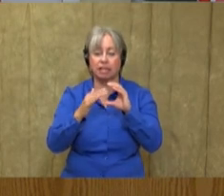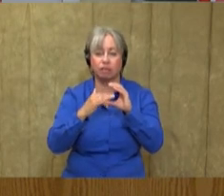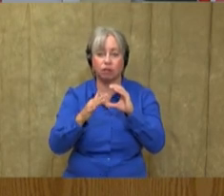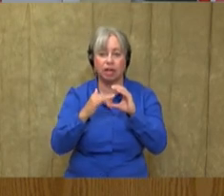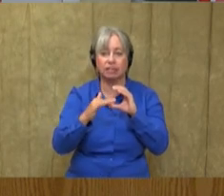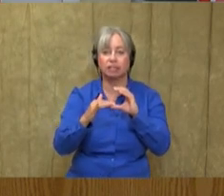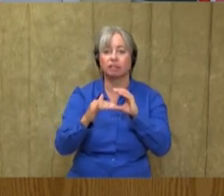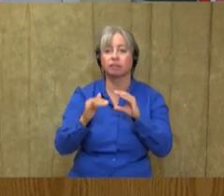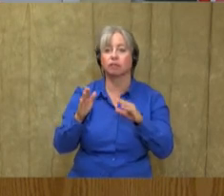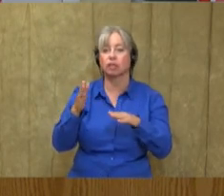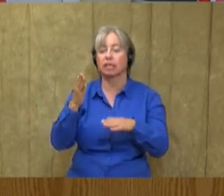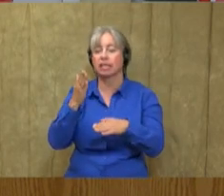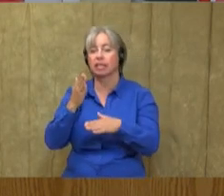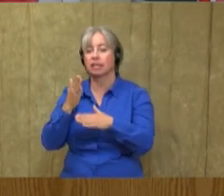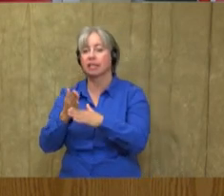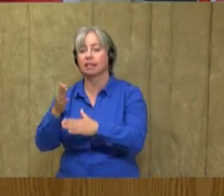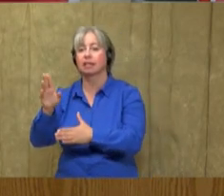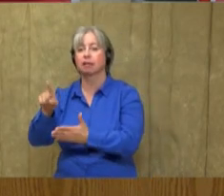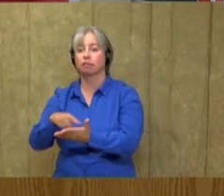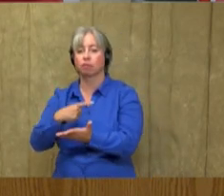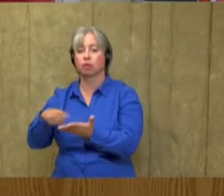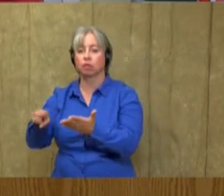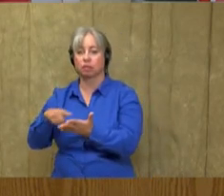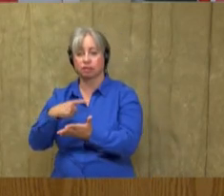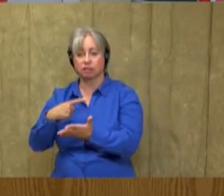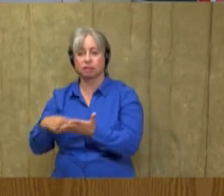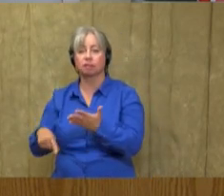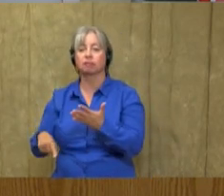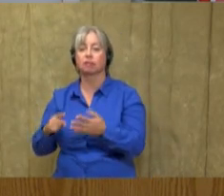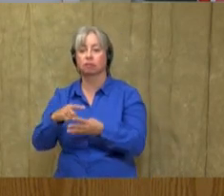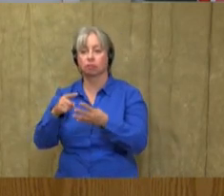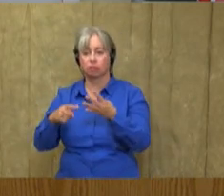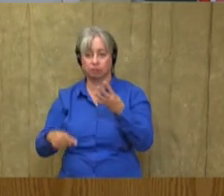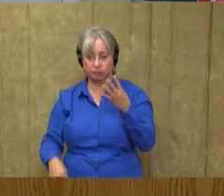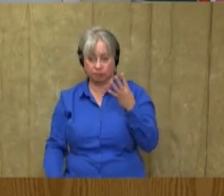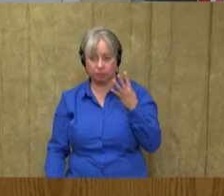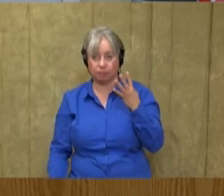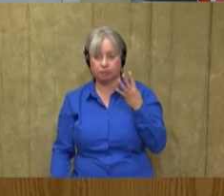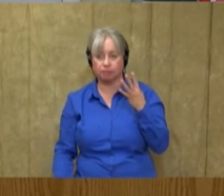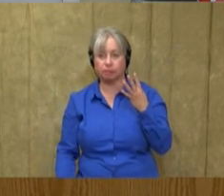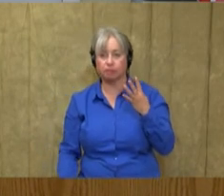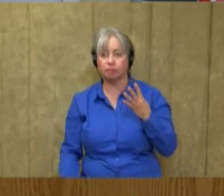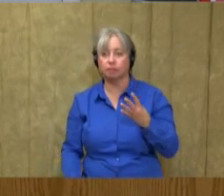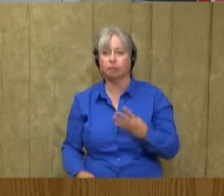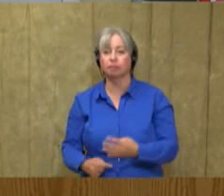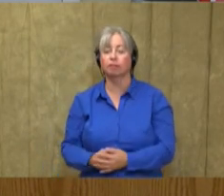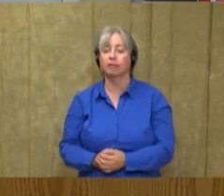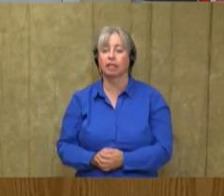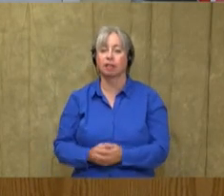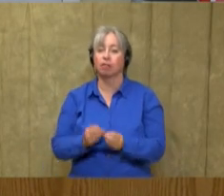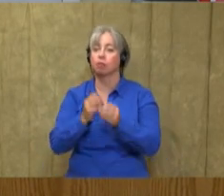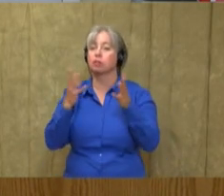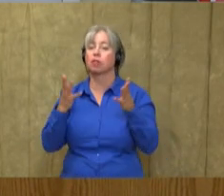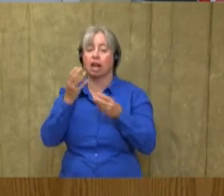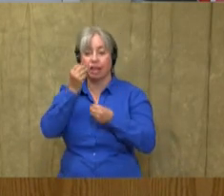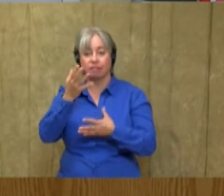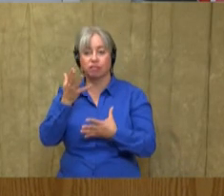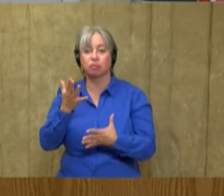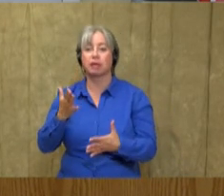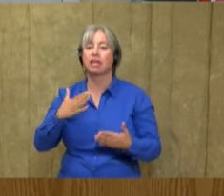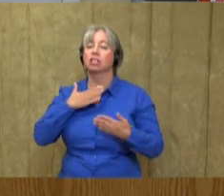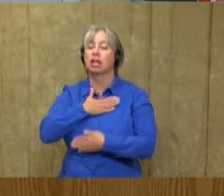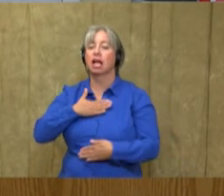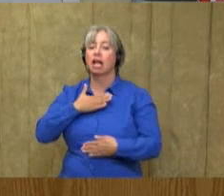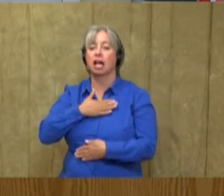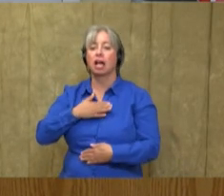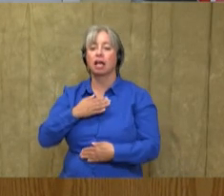can have constructive and destructive interference. So, all right, mustered through that. Sorry, guys. I hope you enjoyed it. I